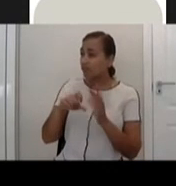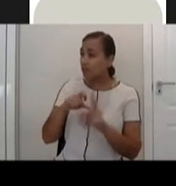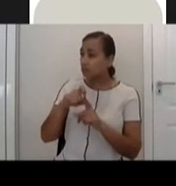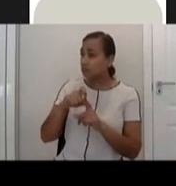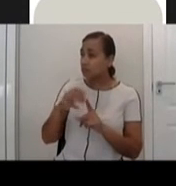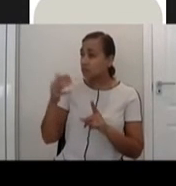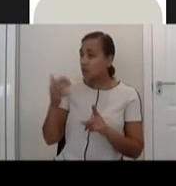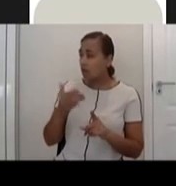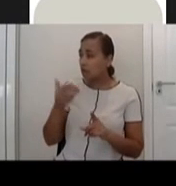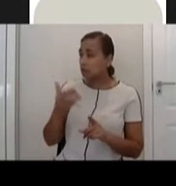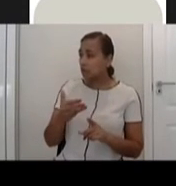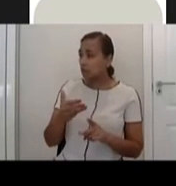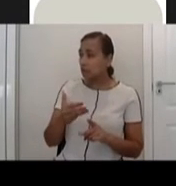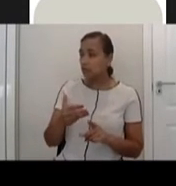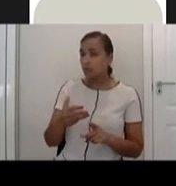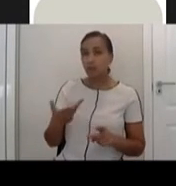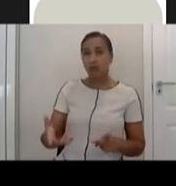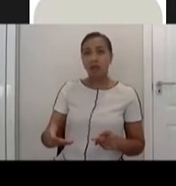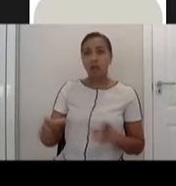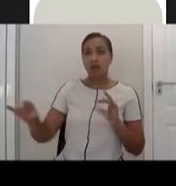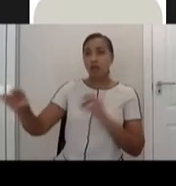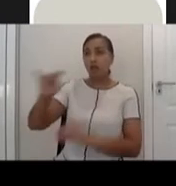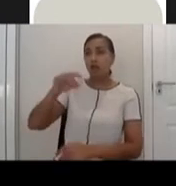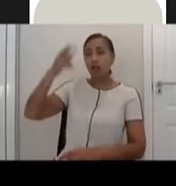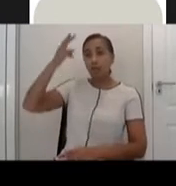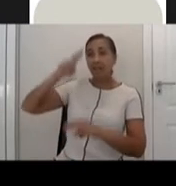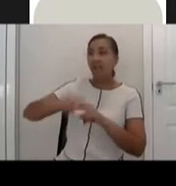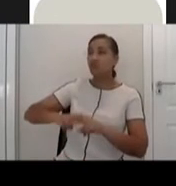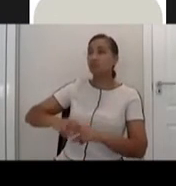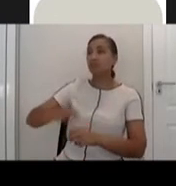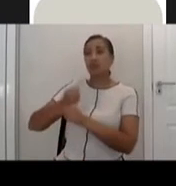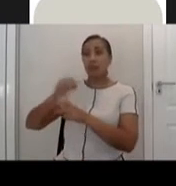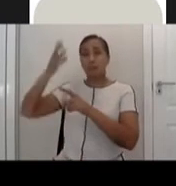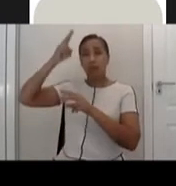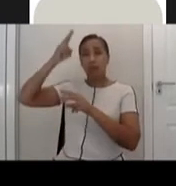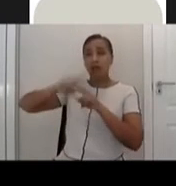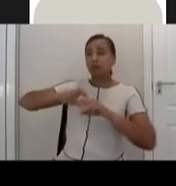virus, I'm assuming, and passing it on to their parents or grandparents?